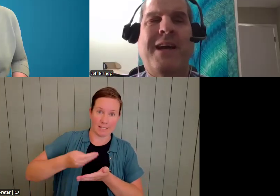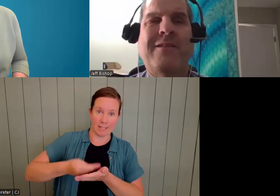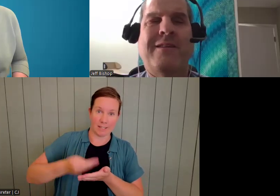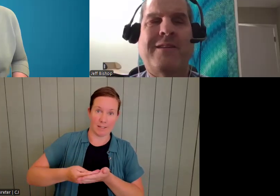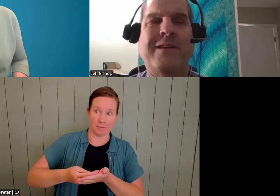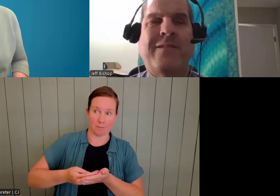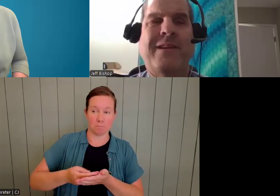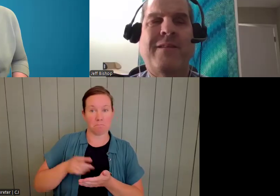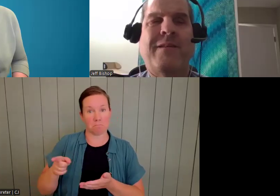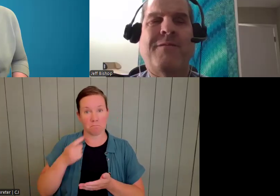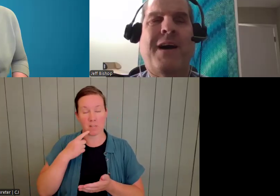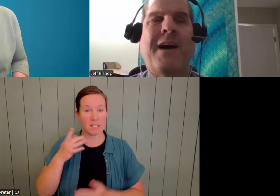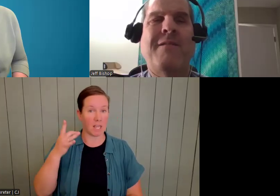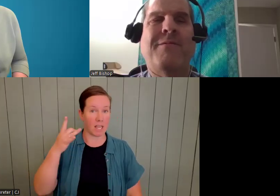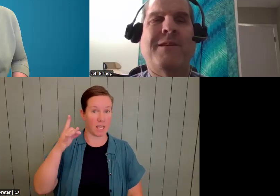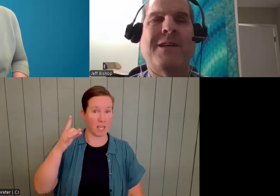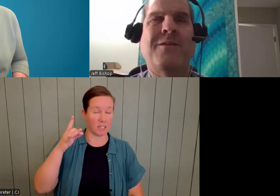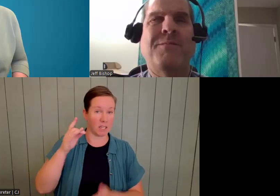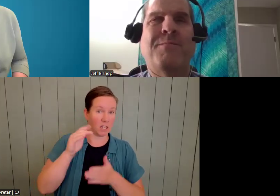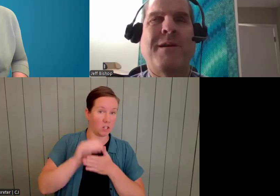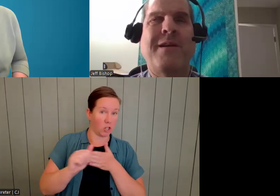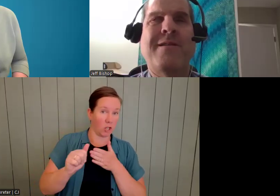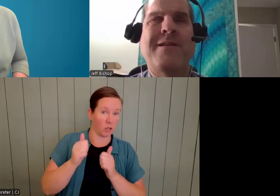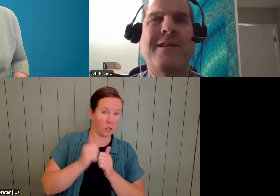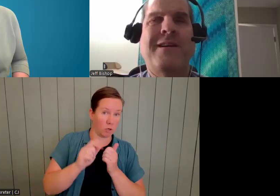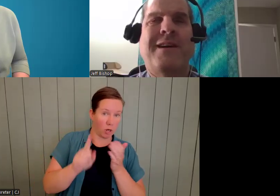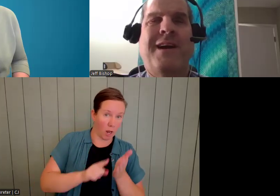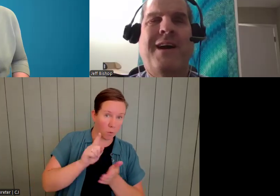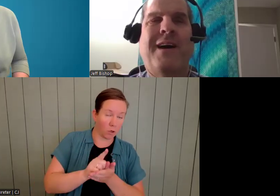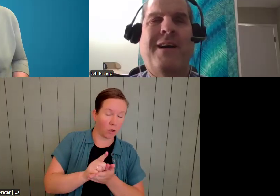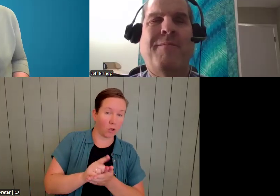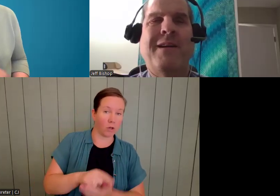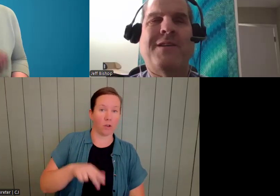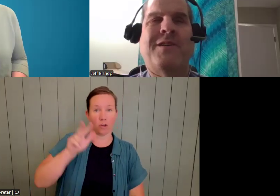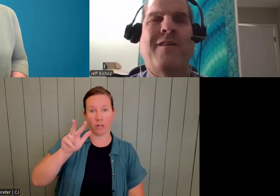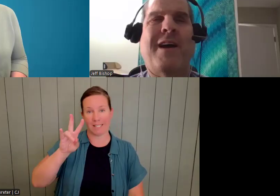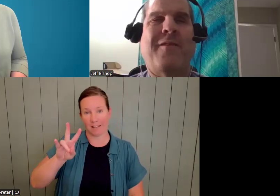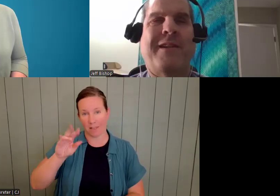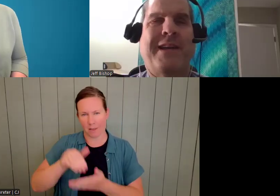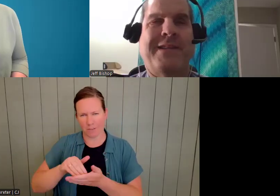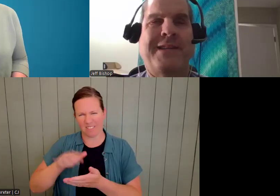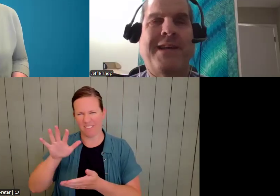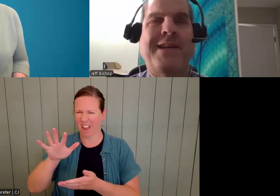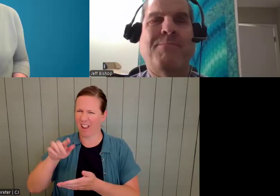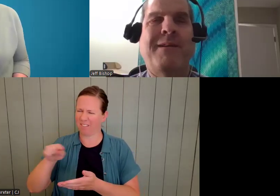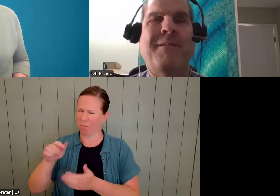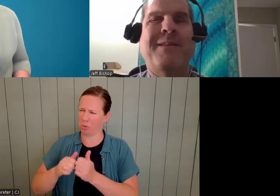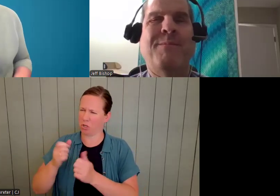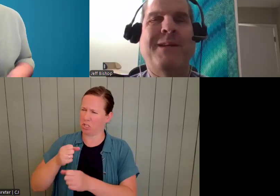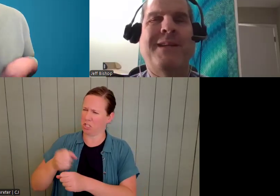$18 an hour or 37.5 or so per year. I'm not sure how accurate that is these